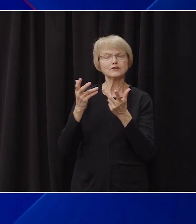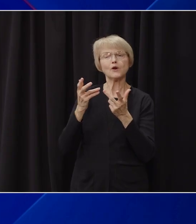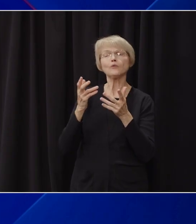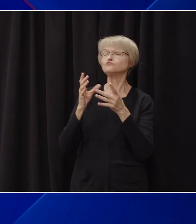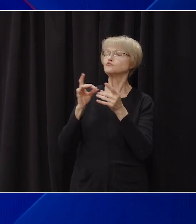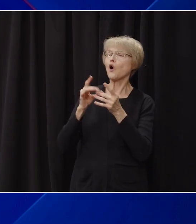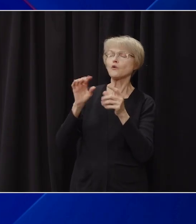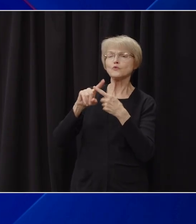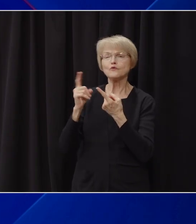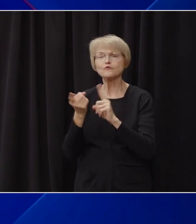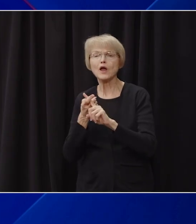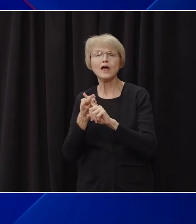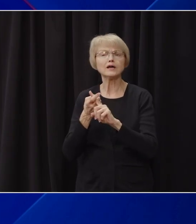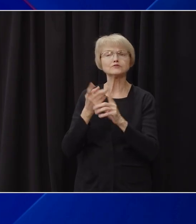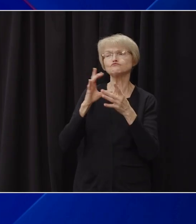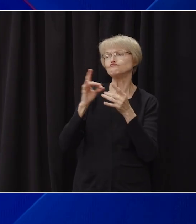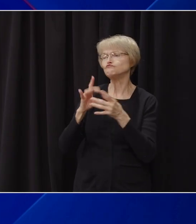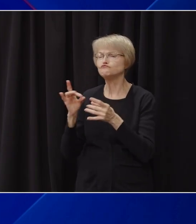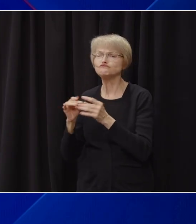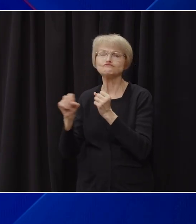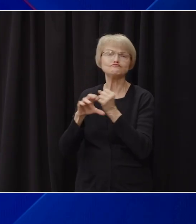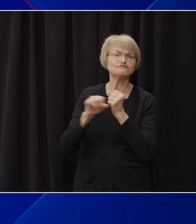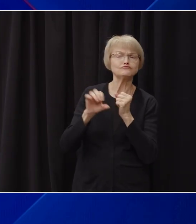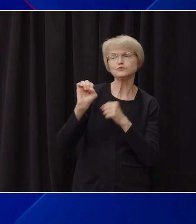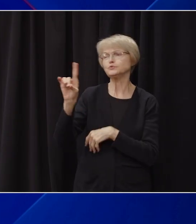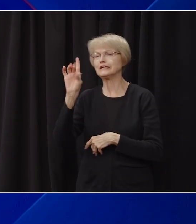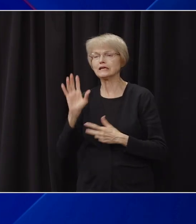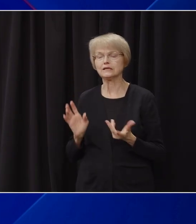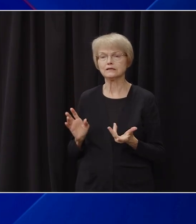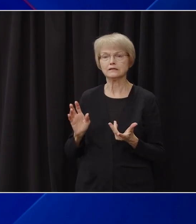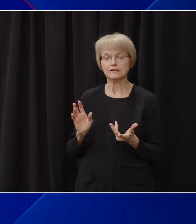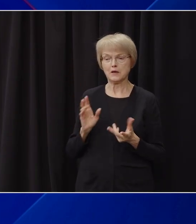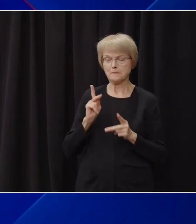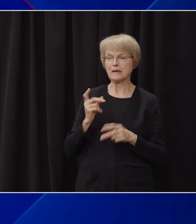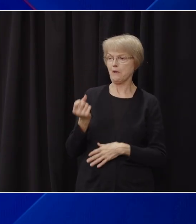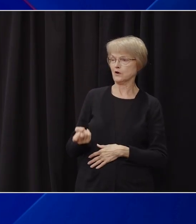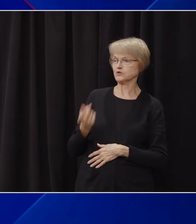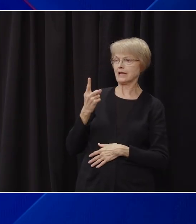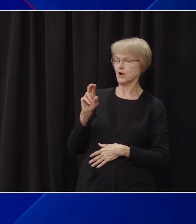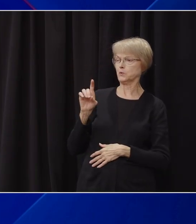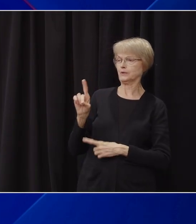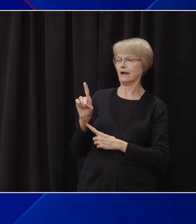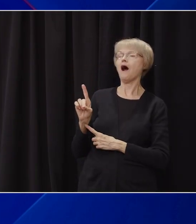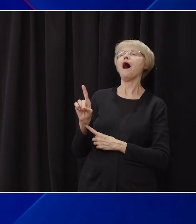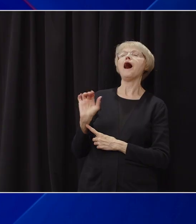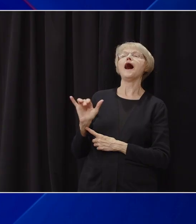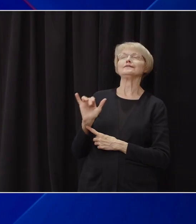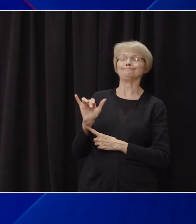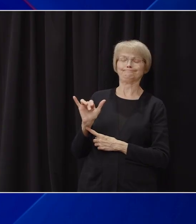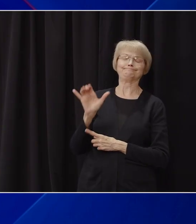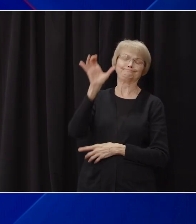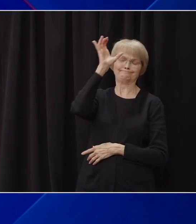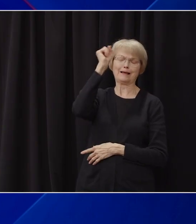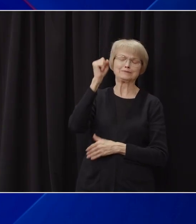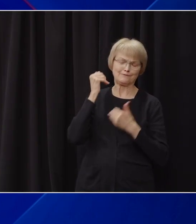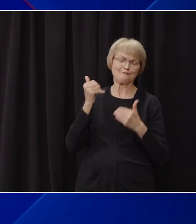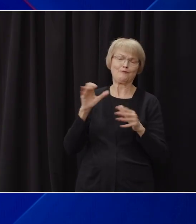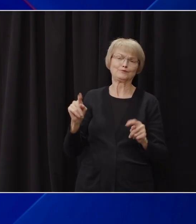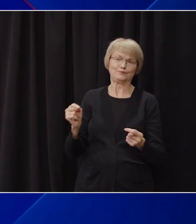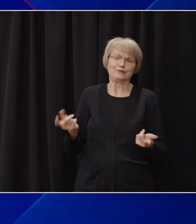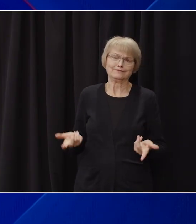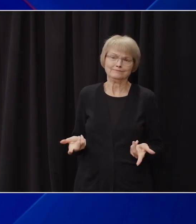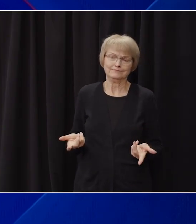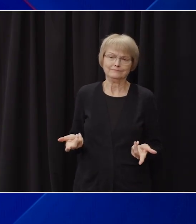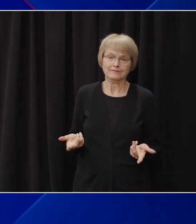design. I think the more we understand what it is, it makes zero sense not to do it. So I think the more